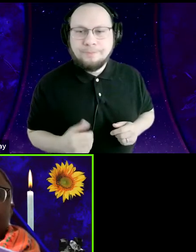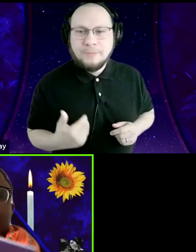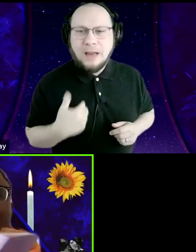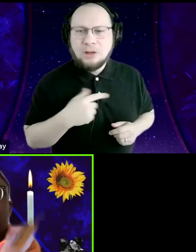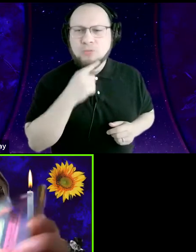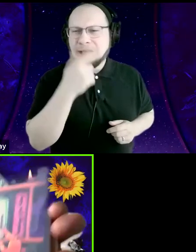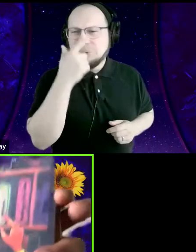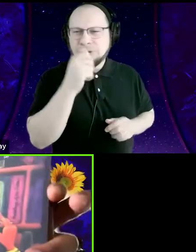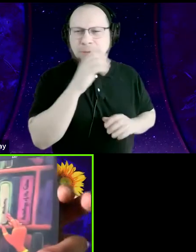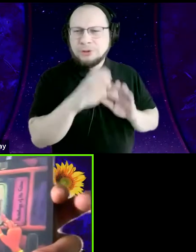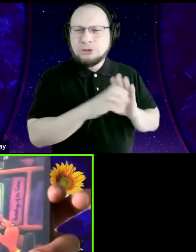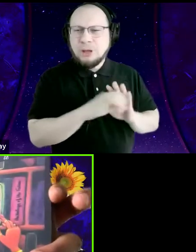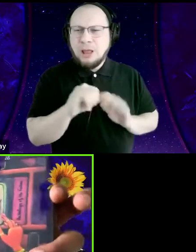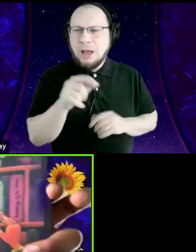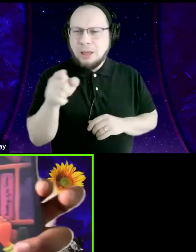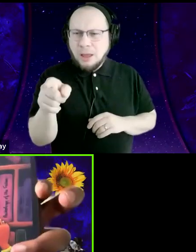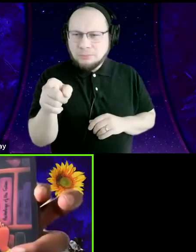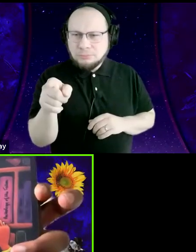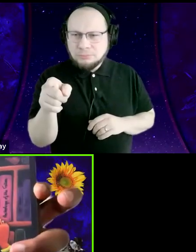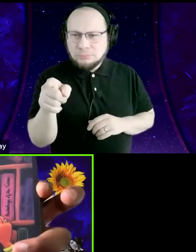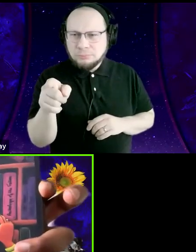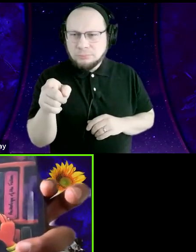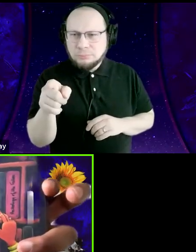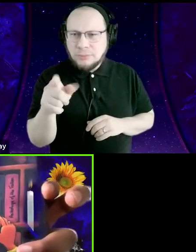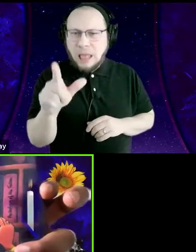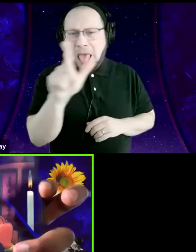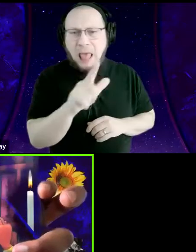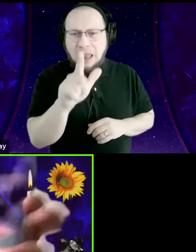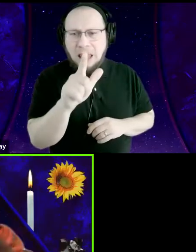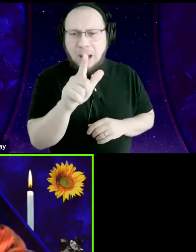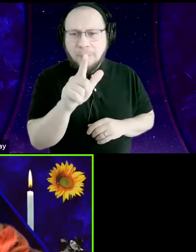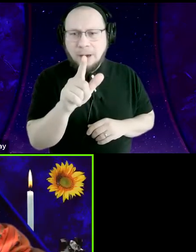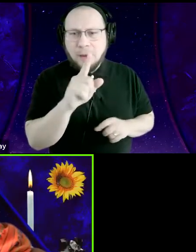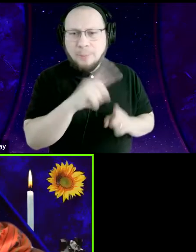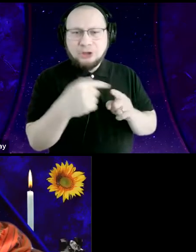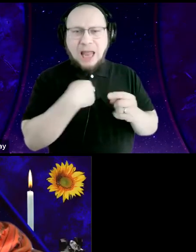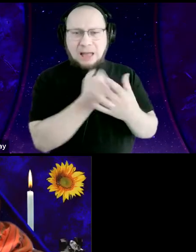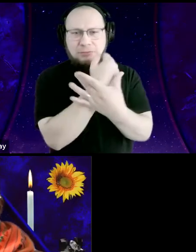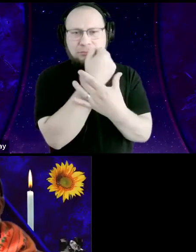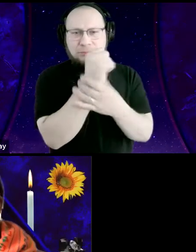interesting pictures. Like there's someone that's going through a library, but she's got acrylics on.